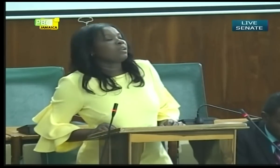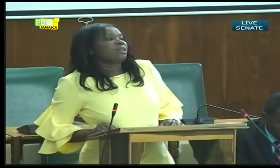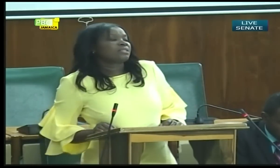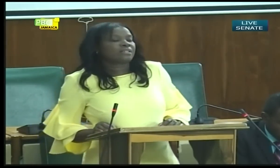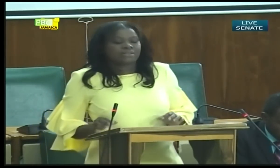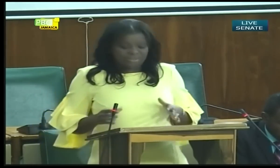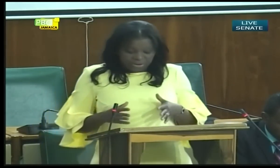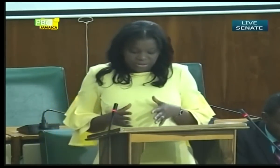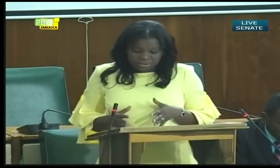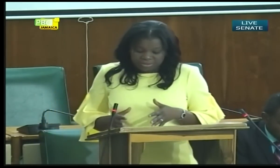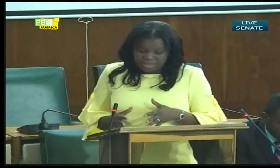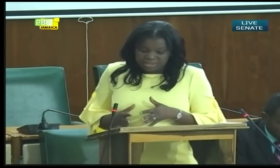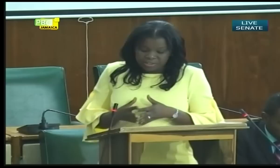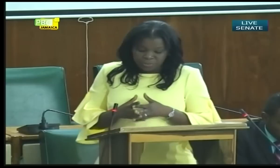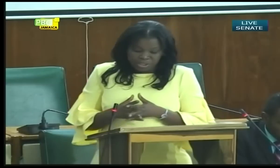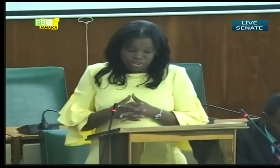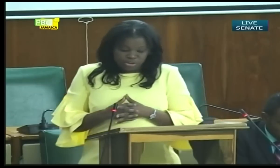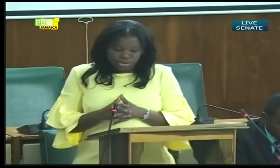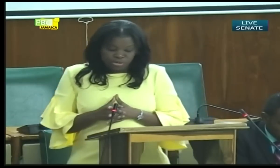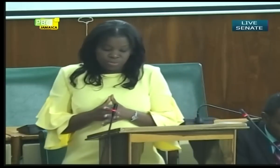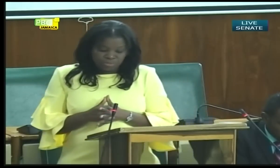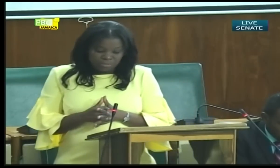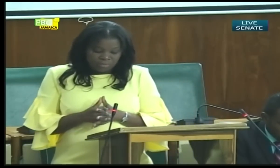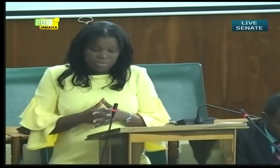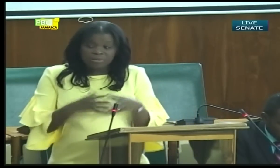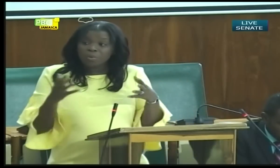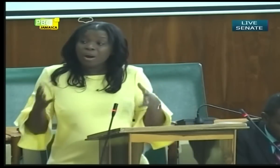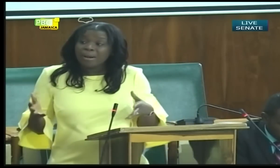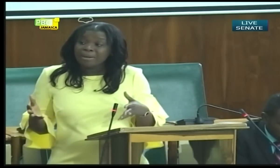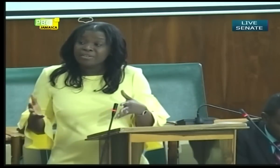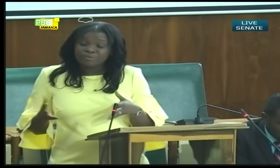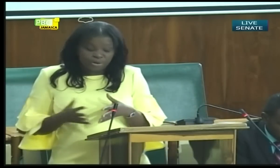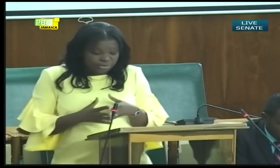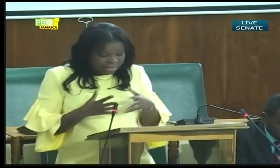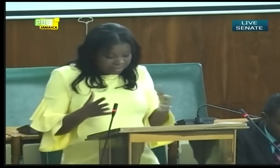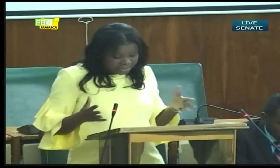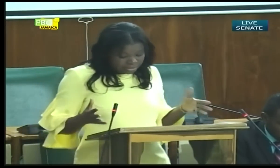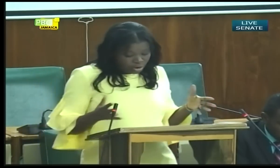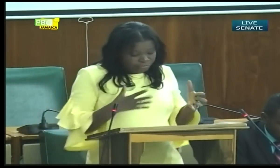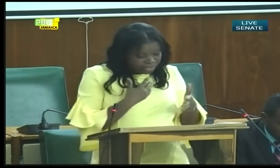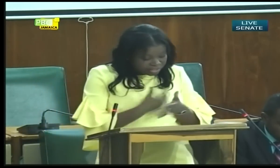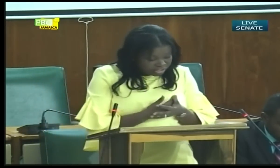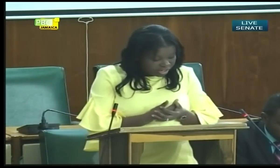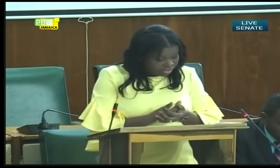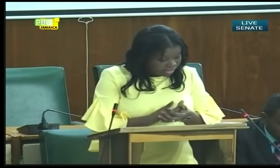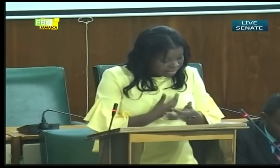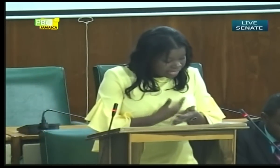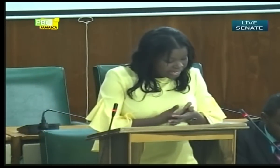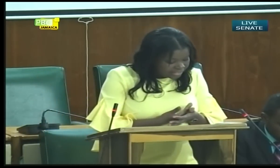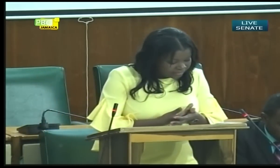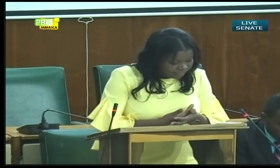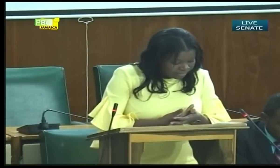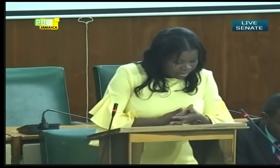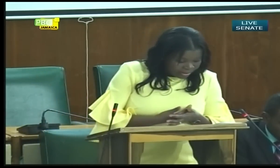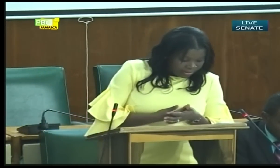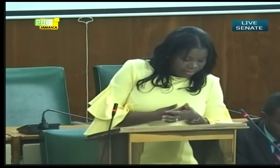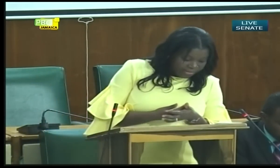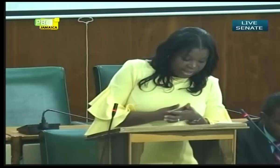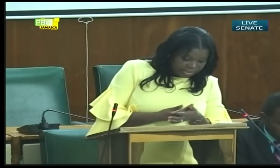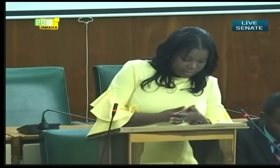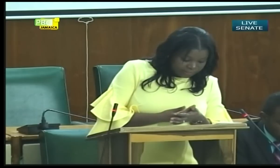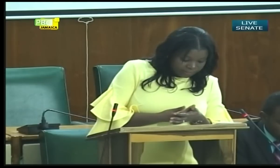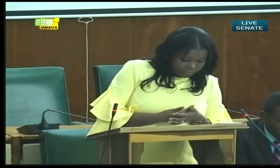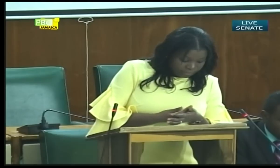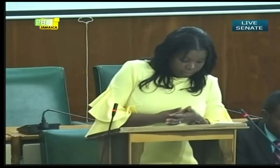And clause 33 speaks to the requirement for unanimity of decisions. It says